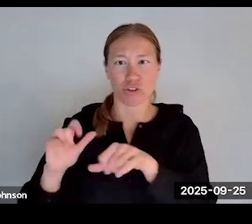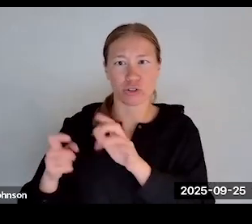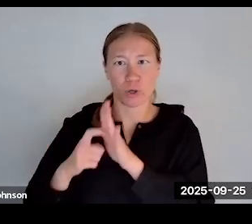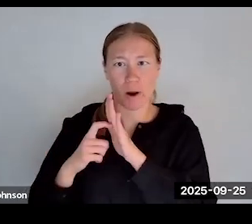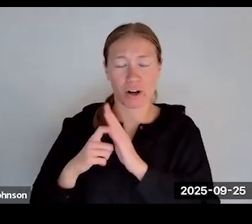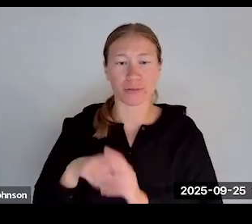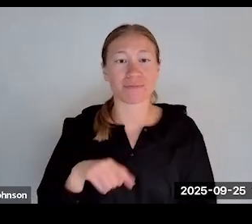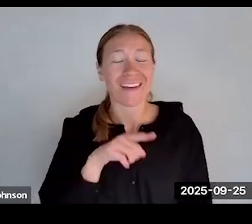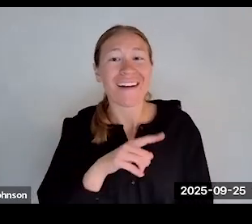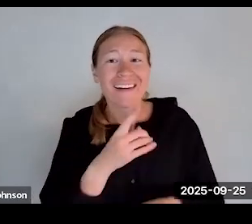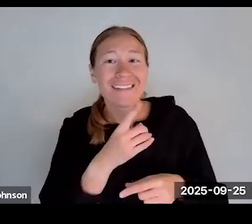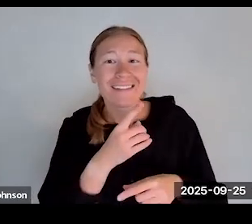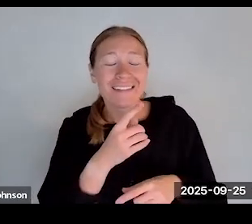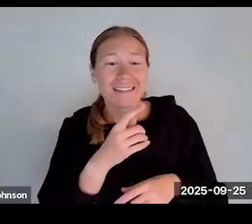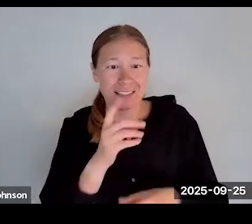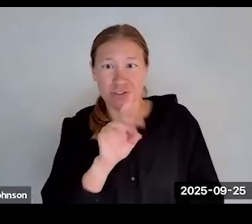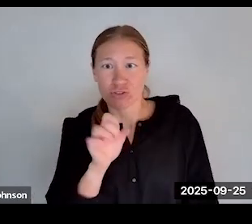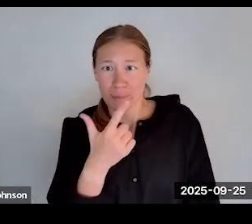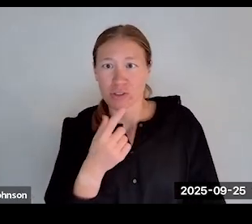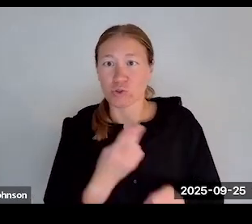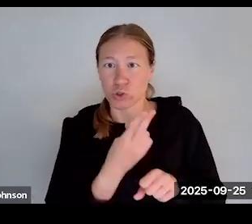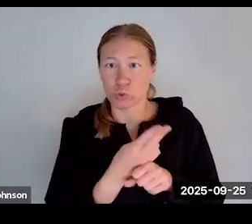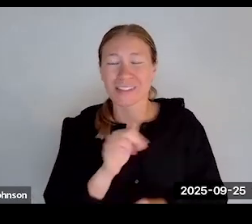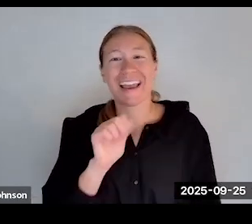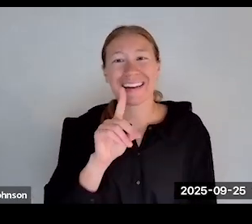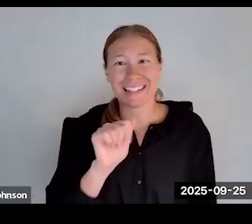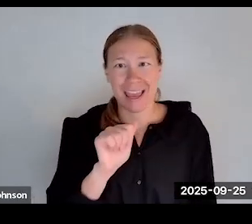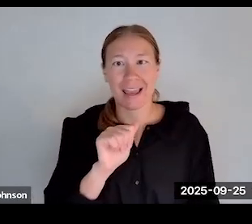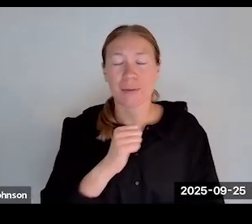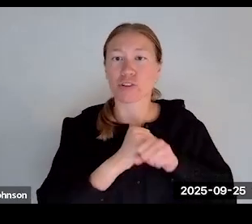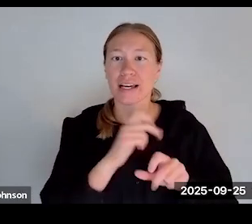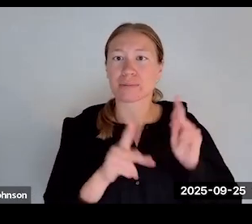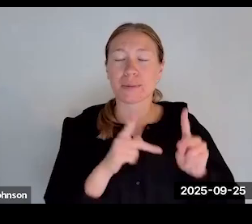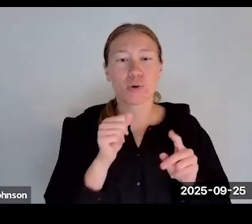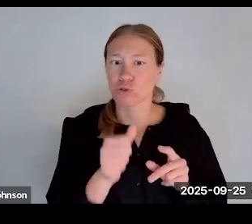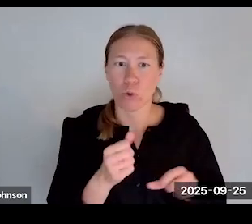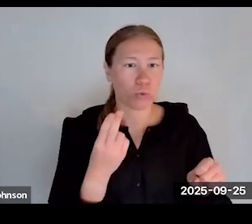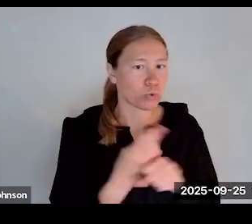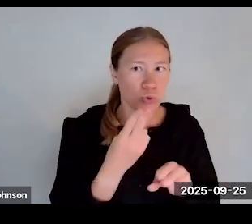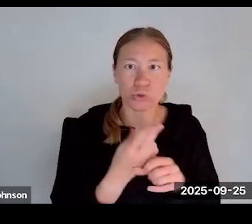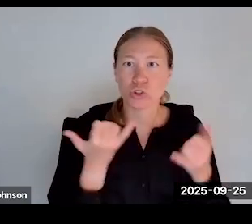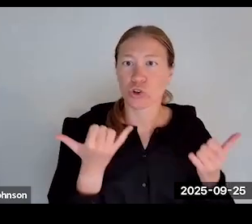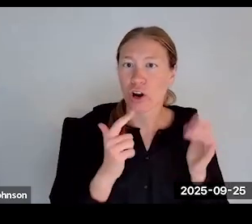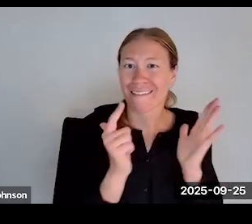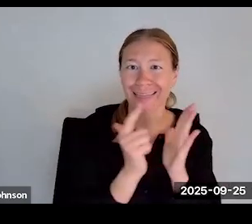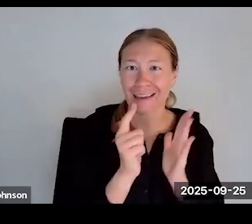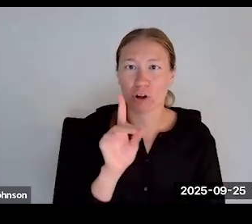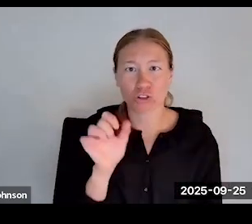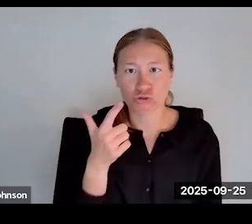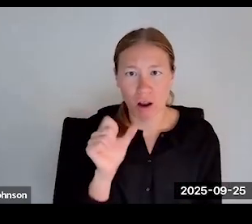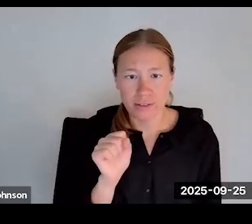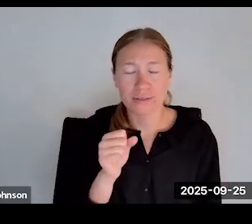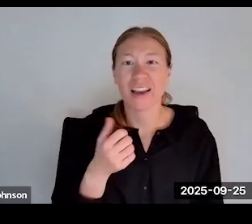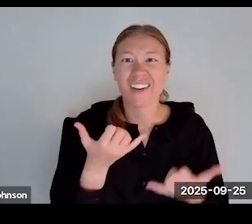disorders, the ADA protects those who are no longer engaging in illegal drug use and are in treatment